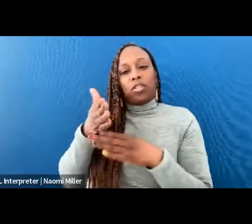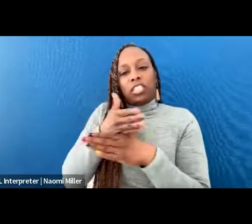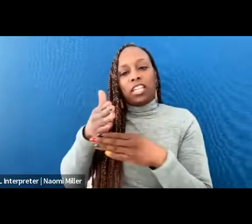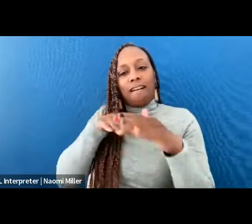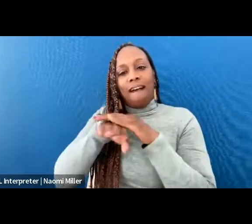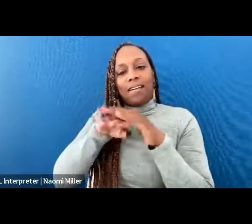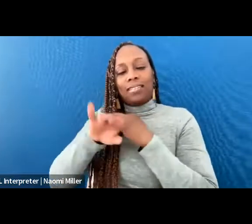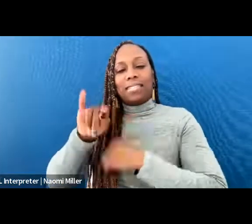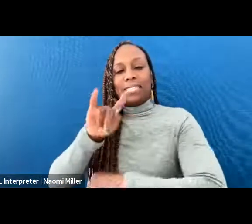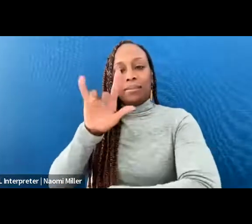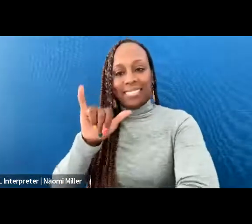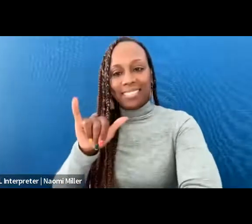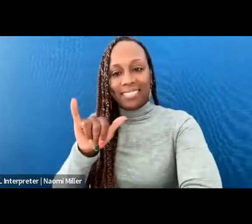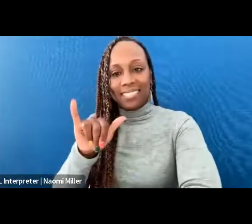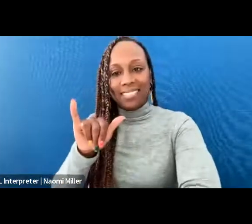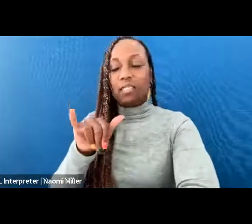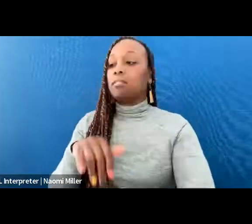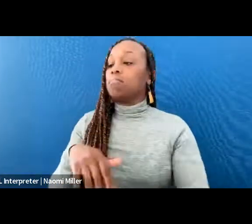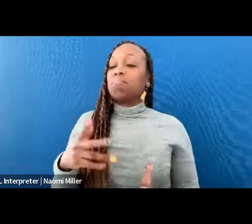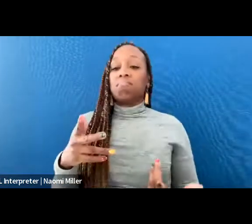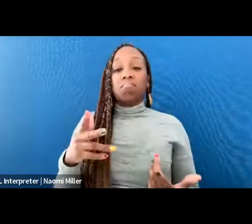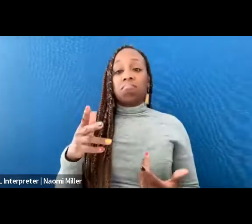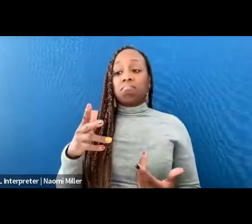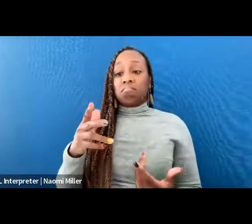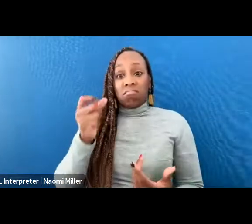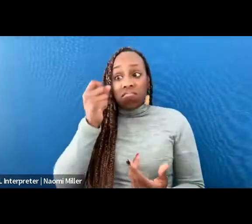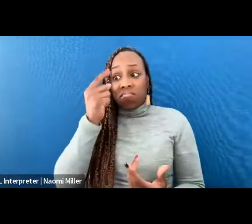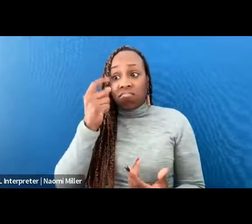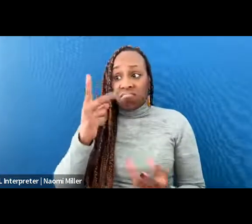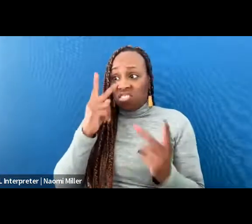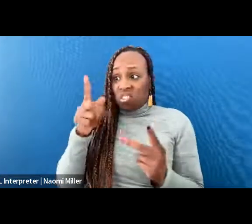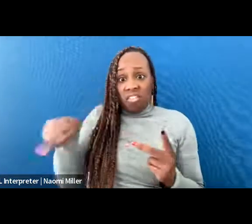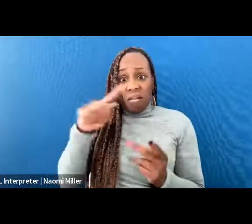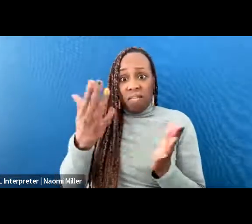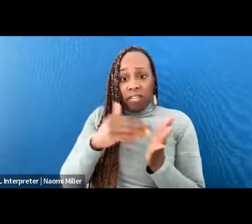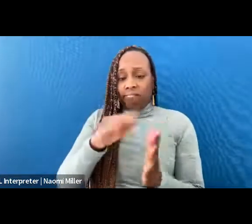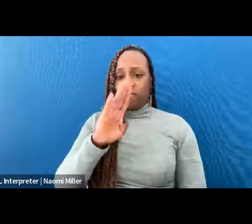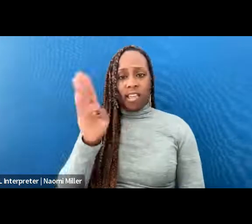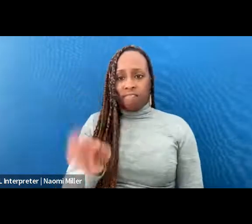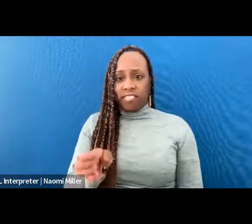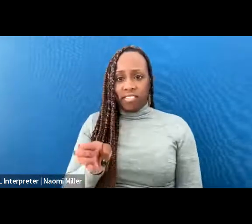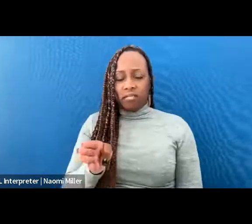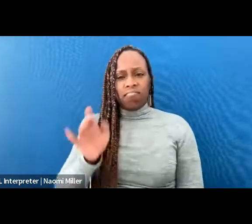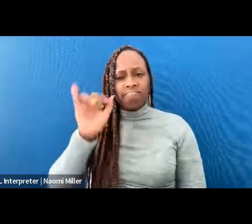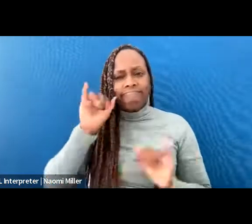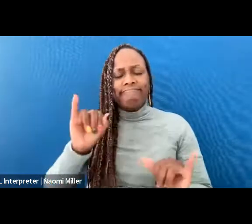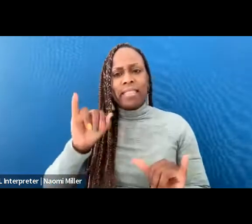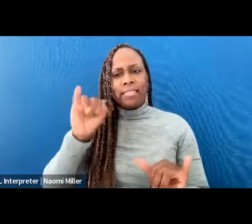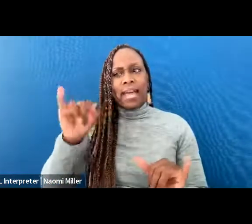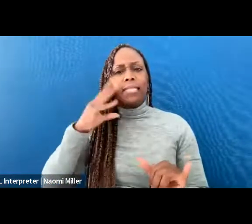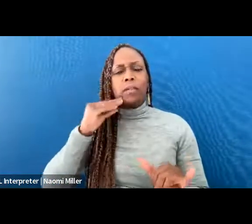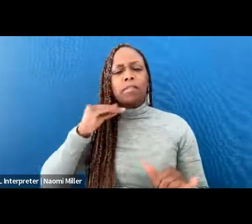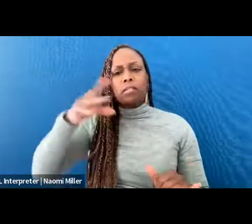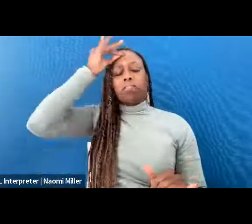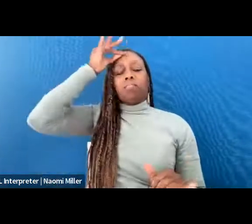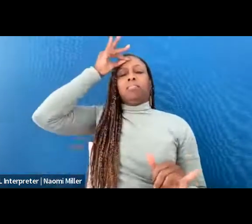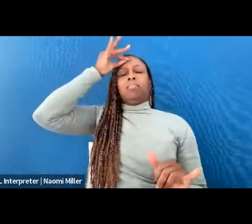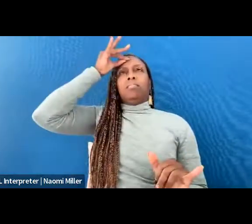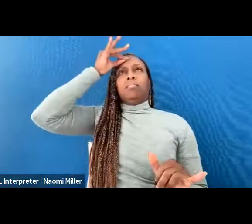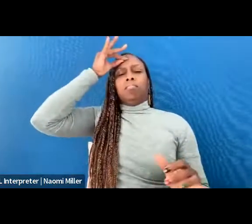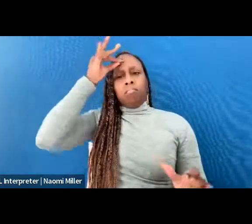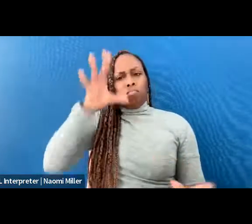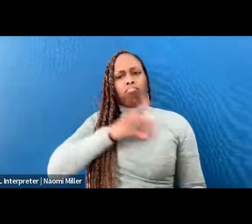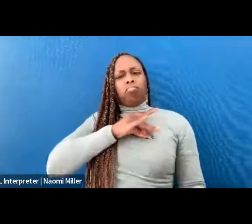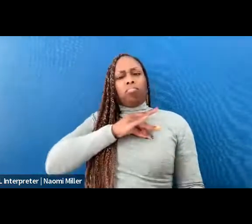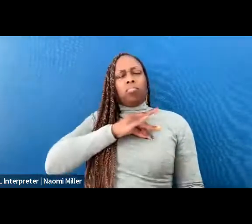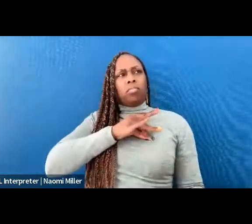intimacy. I never saw any of them again, but that experience has stayed with me. It rearranged something